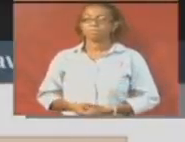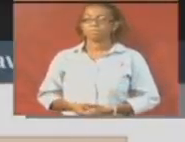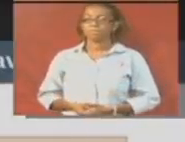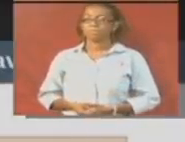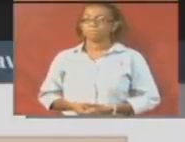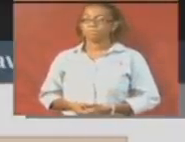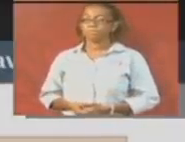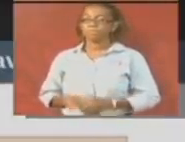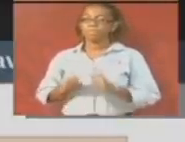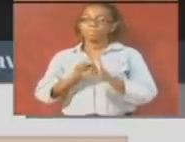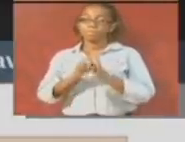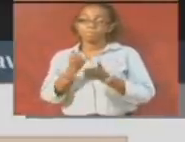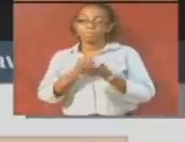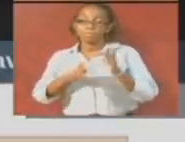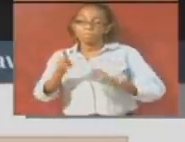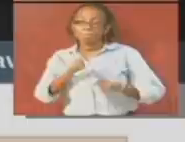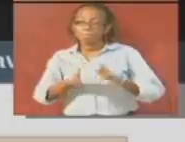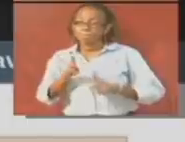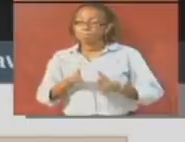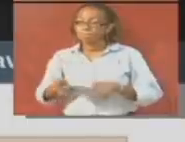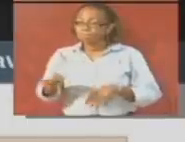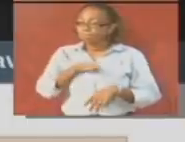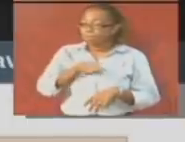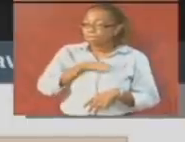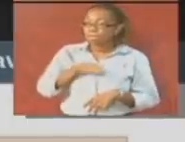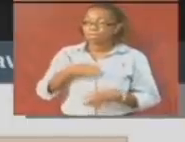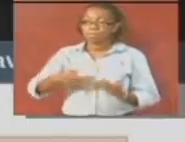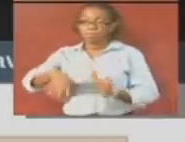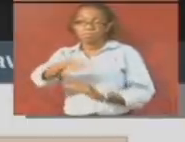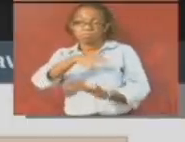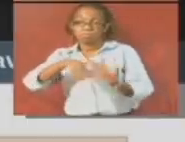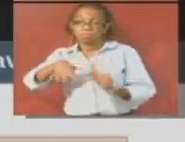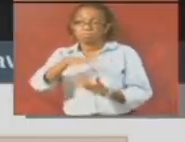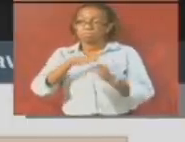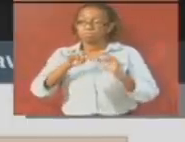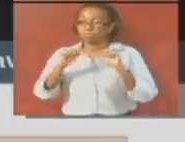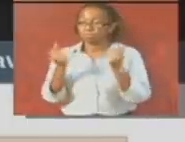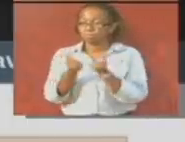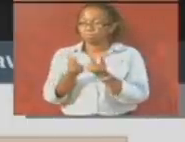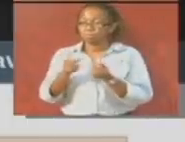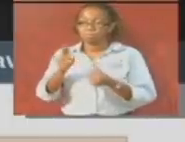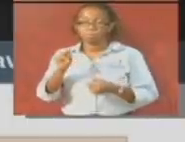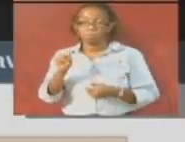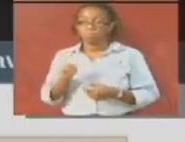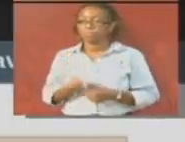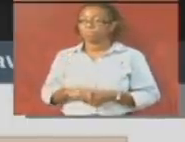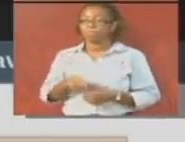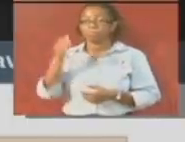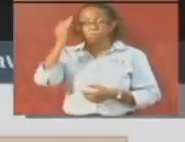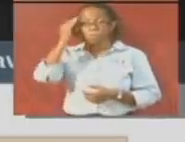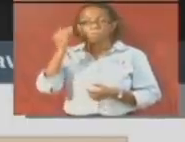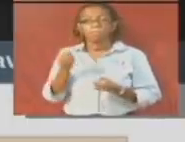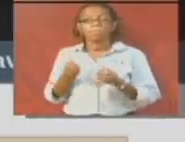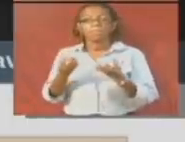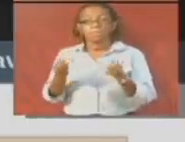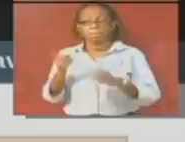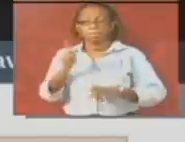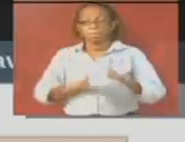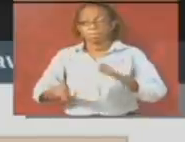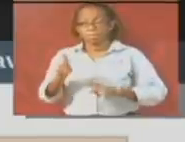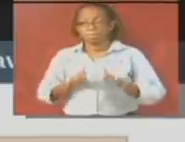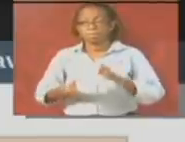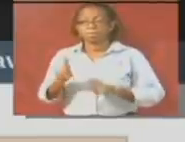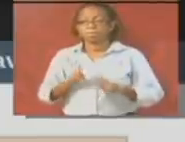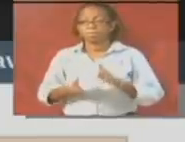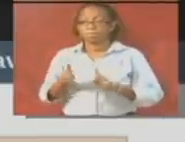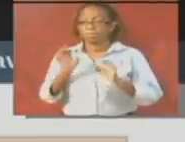avoiding crowds. So according to this model, you are more likely to actively avoid crowds if you believe that avoiding crowds